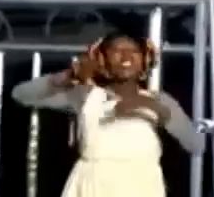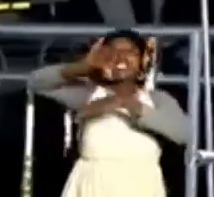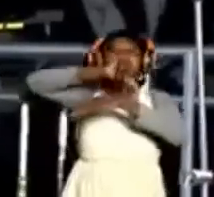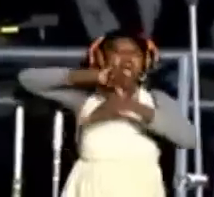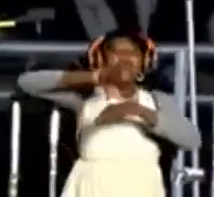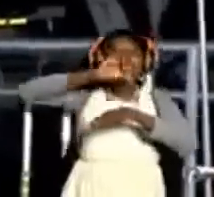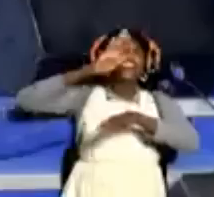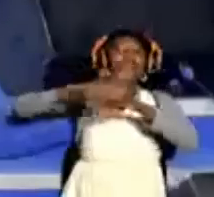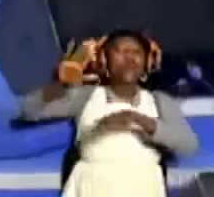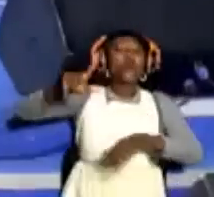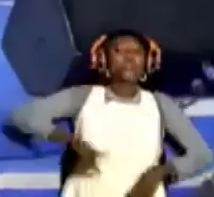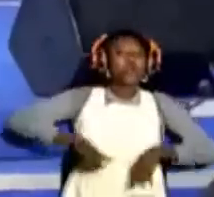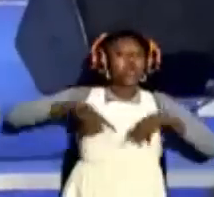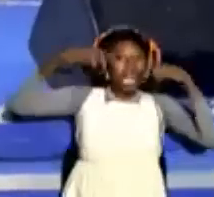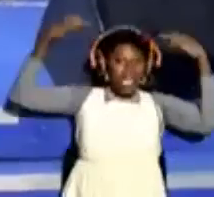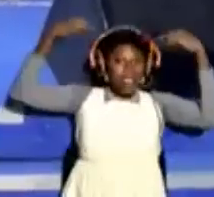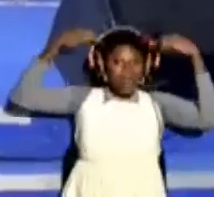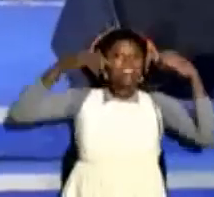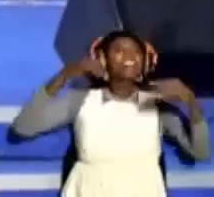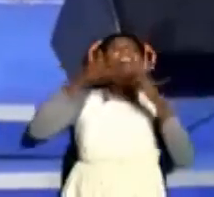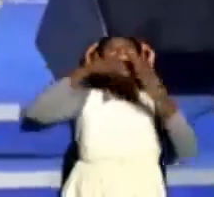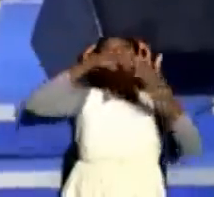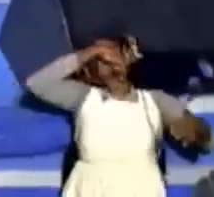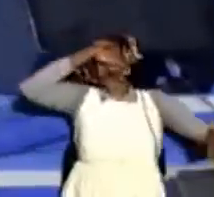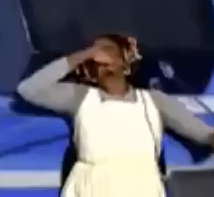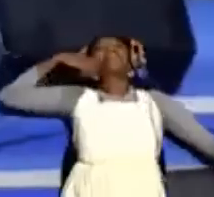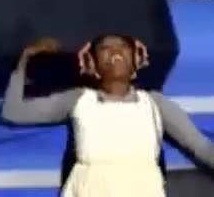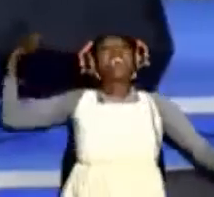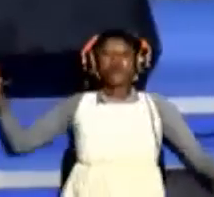ifororonhan Oluwa lori aye re won gbemu.